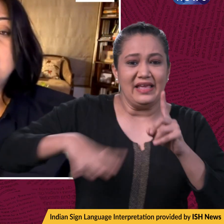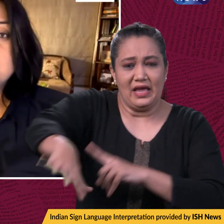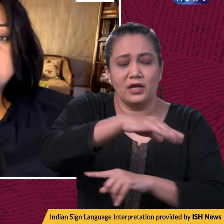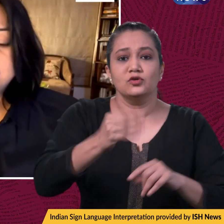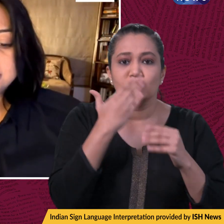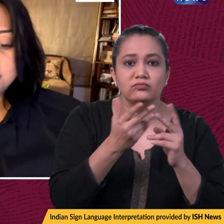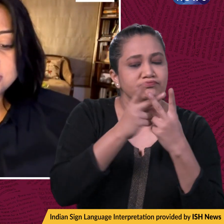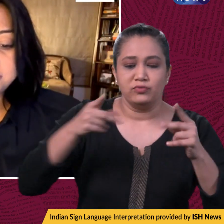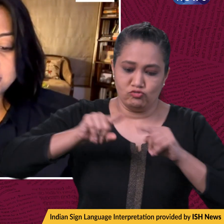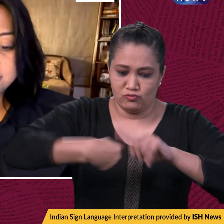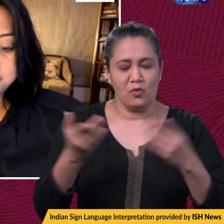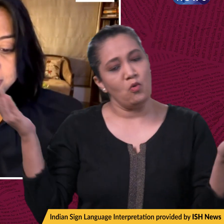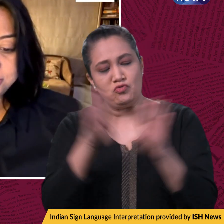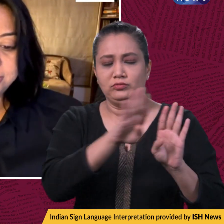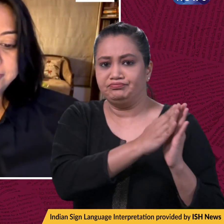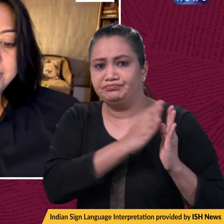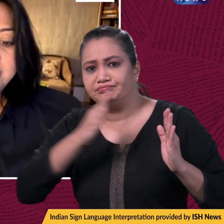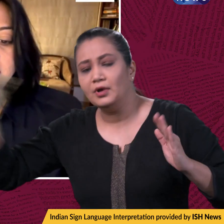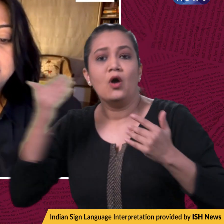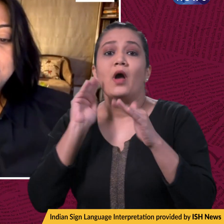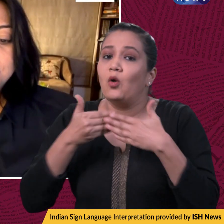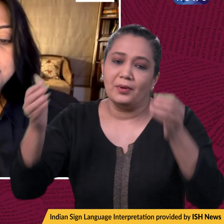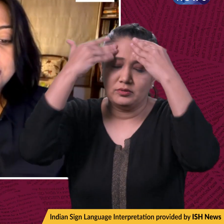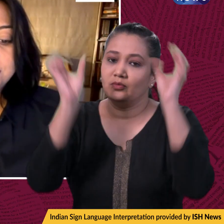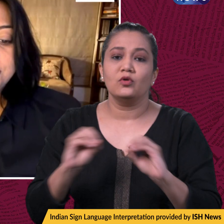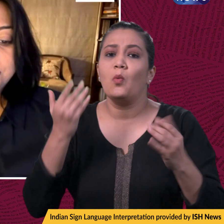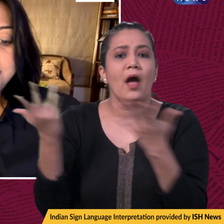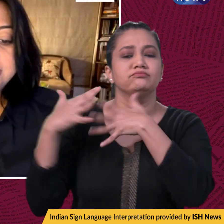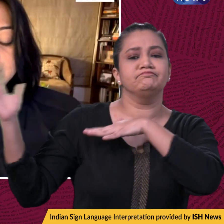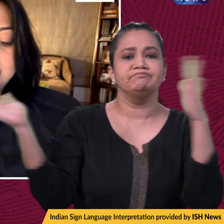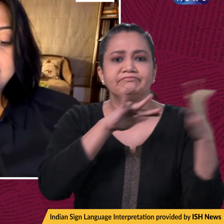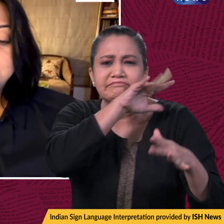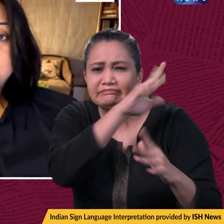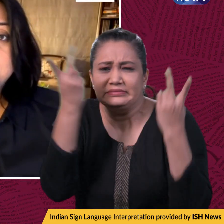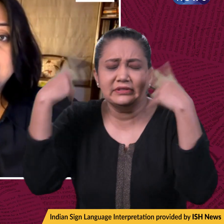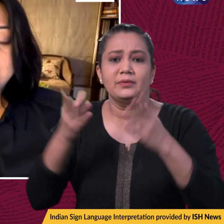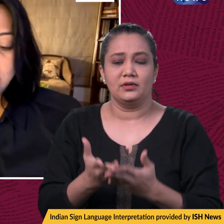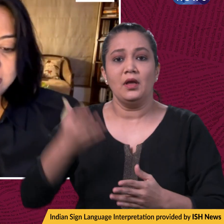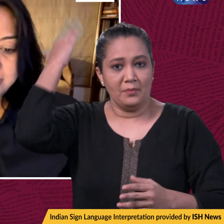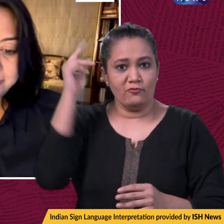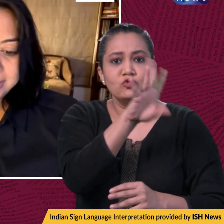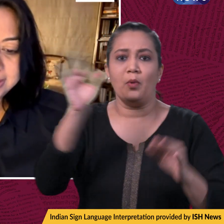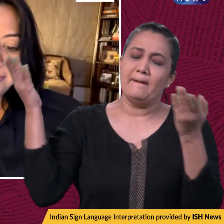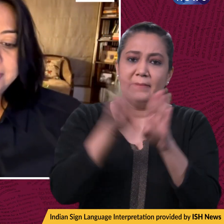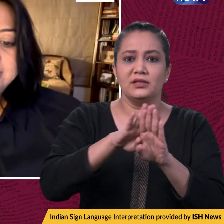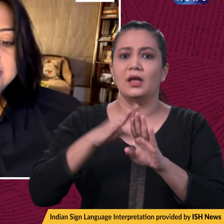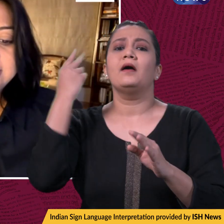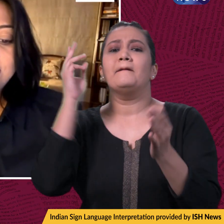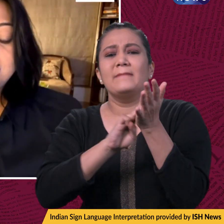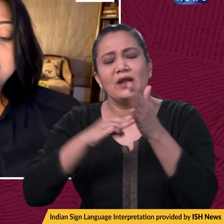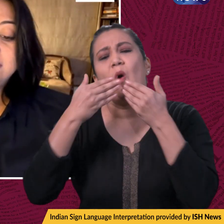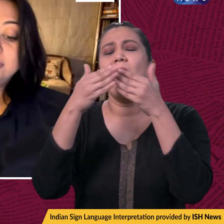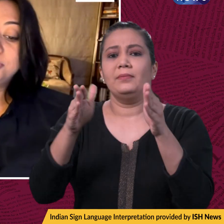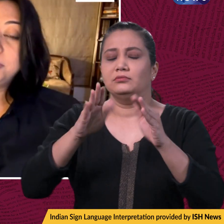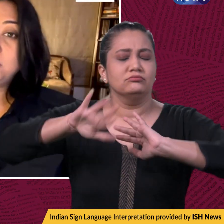tomorrow until further notice because of the pollution. Remember, schools were shut for 2 weeks, resuming again on Monday. The